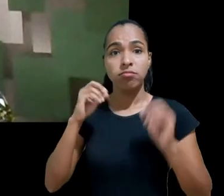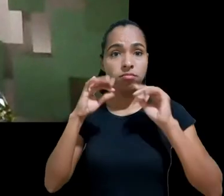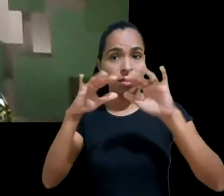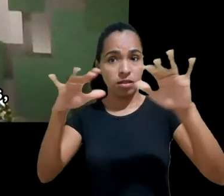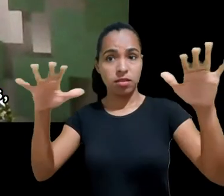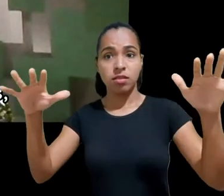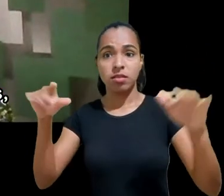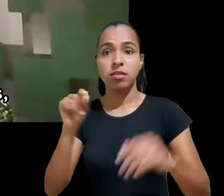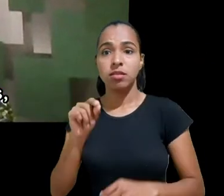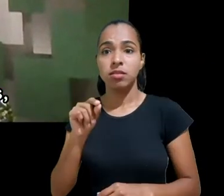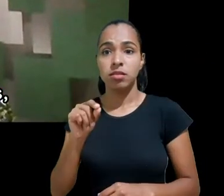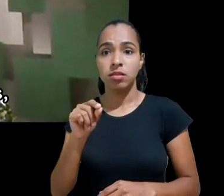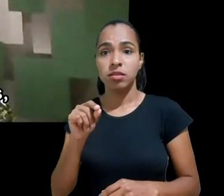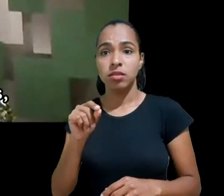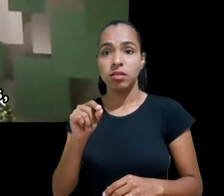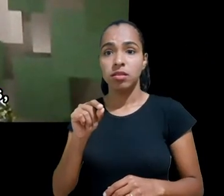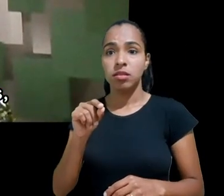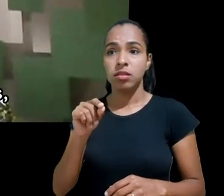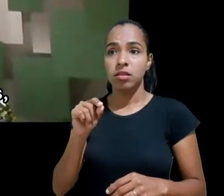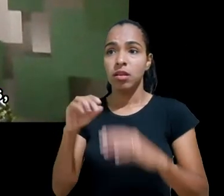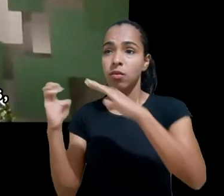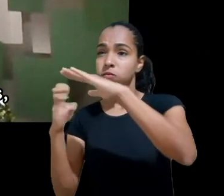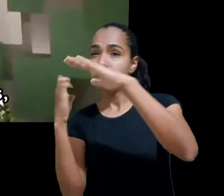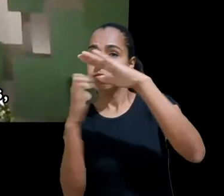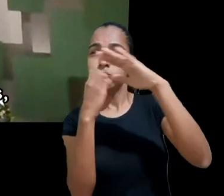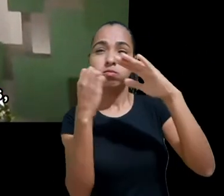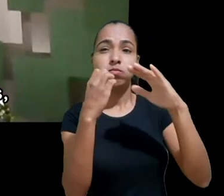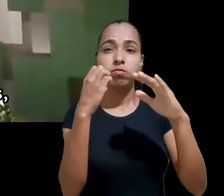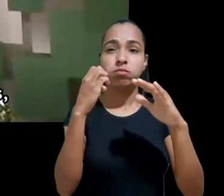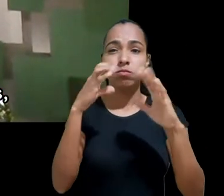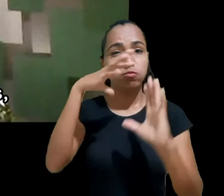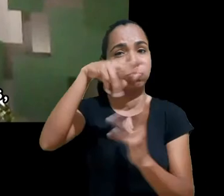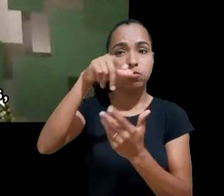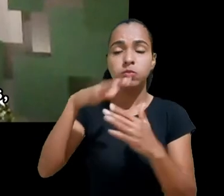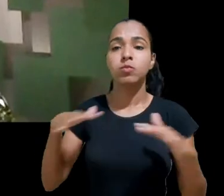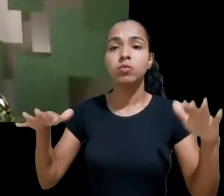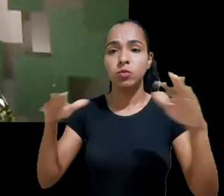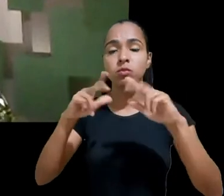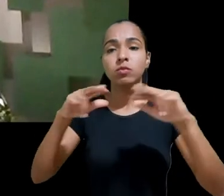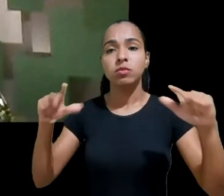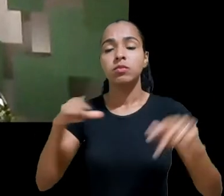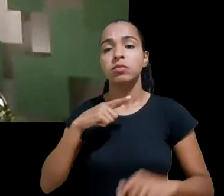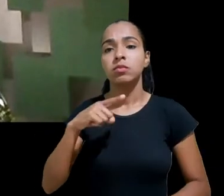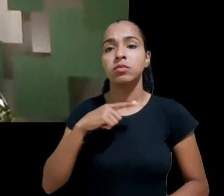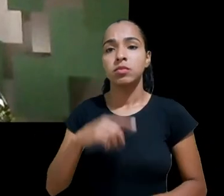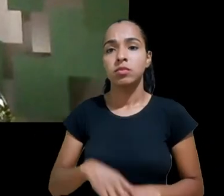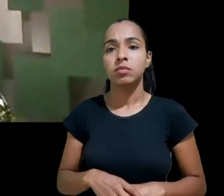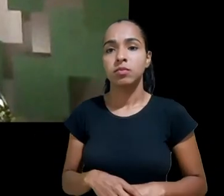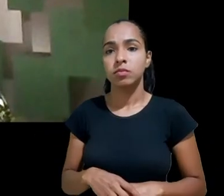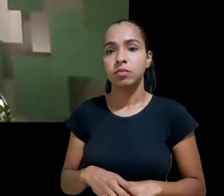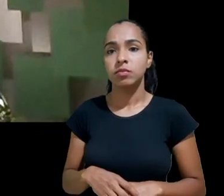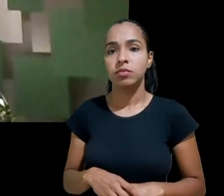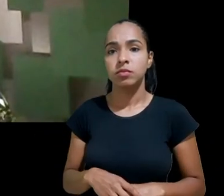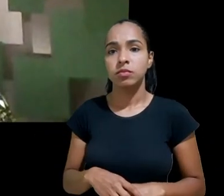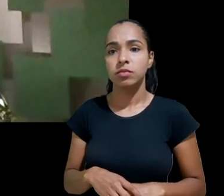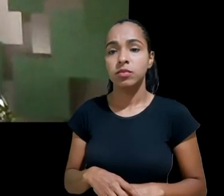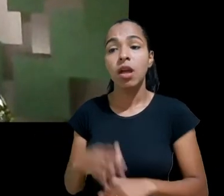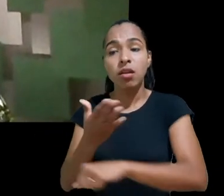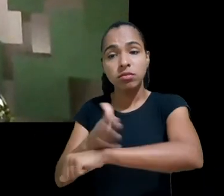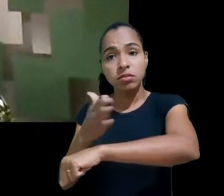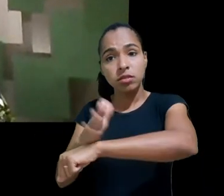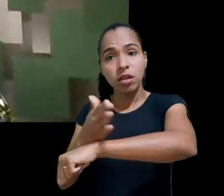organizations yes these change workshops is one thing having the training is another thing putting them into practice